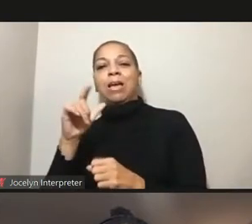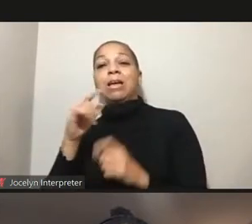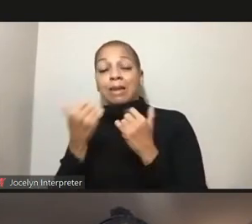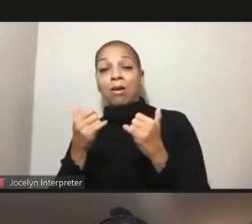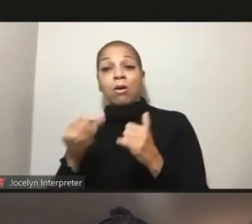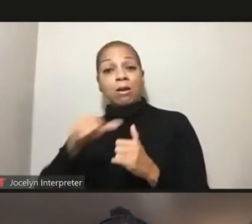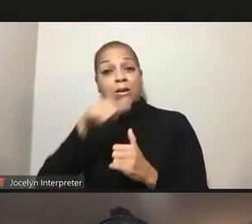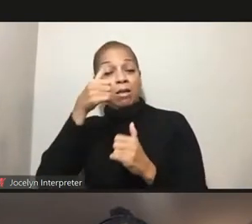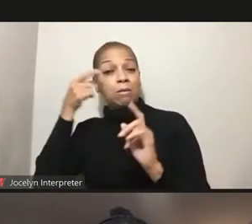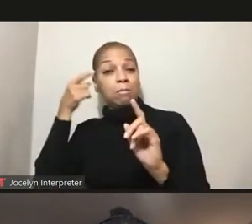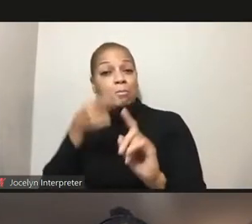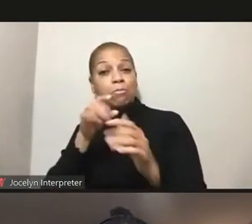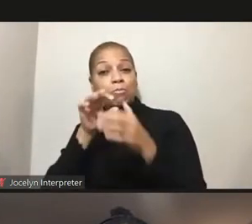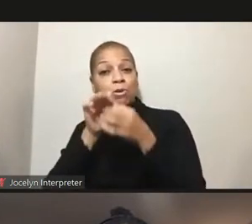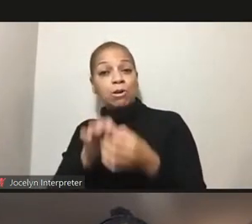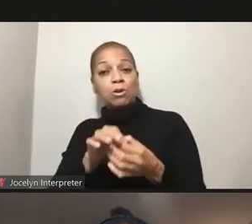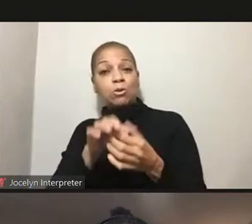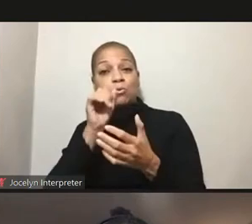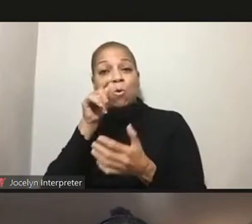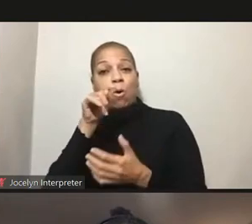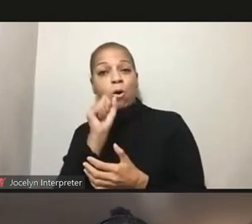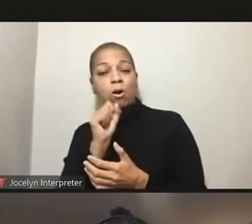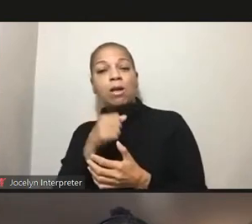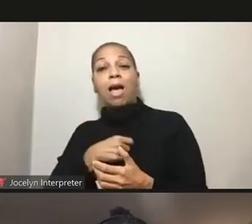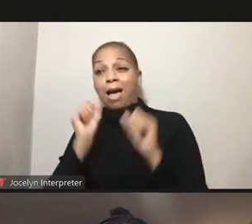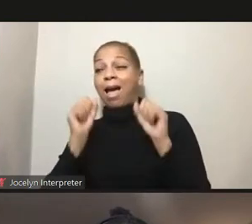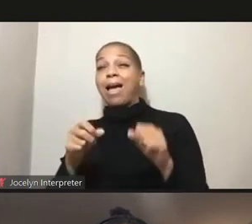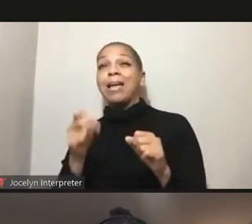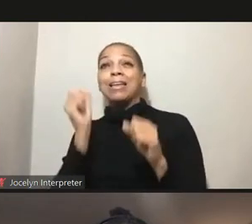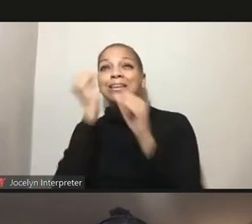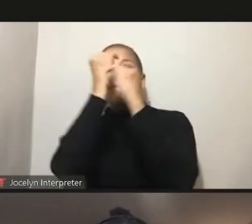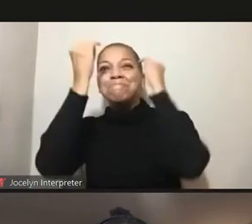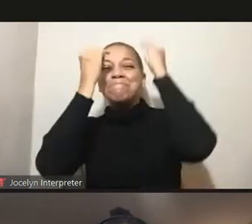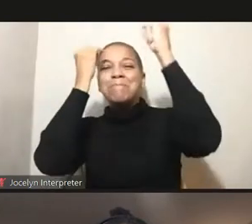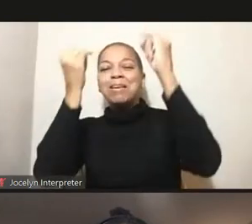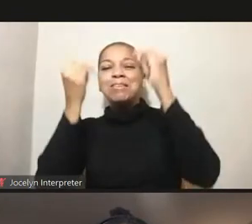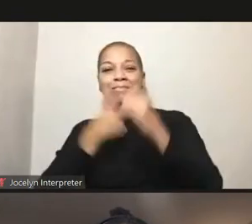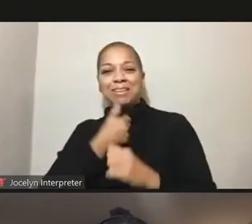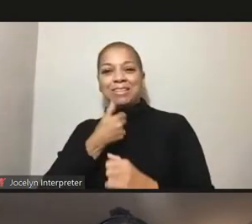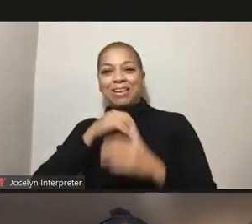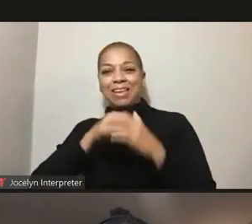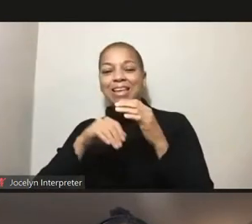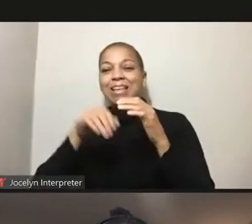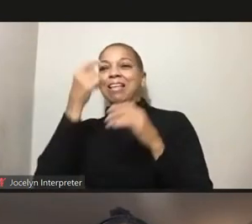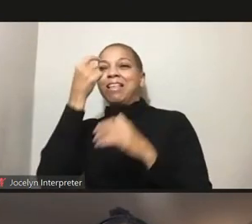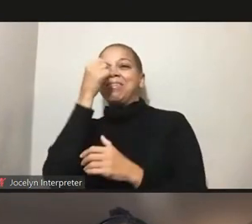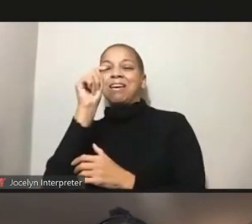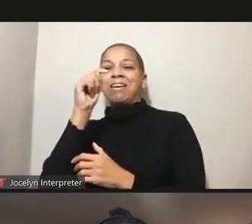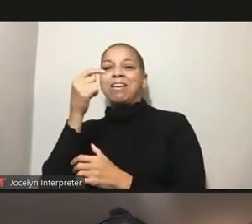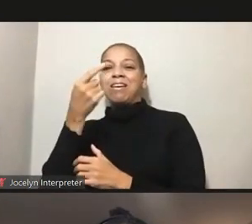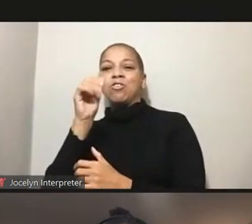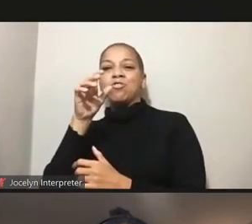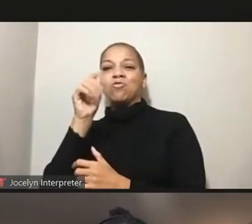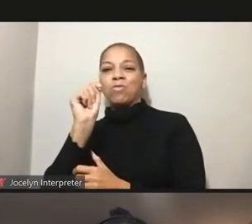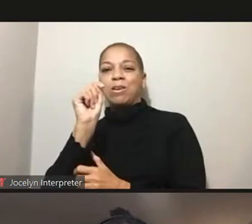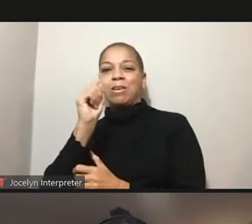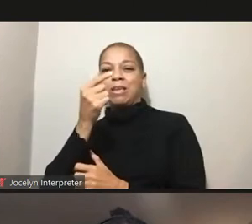see myself in The Great Gatsby, right? I can see myself in Mansfield Park.